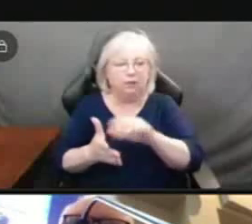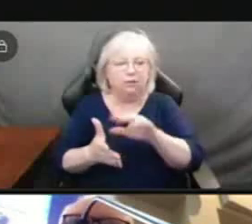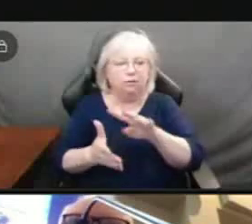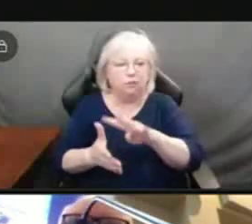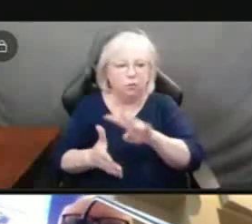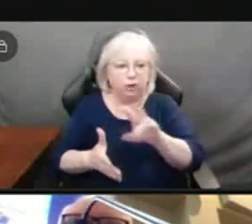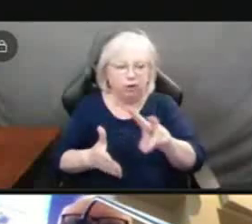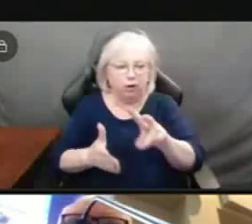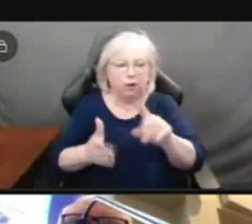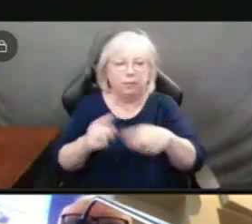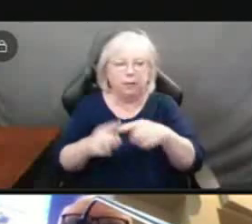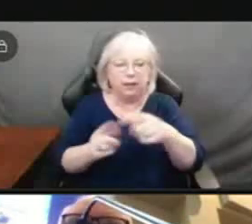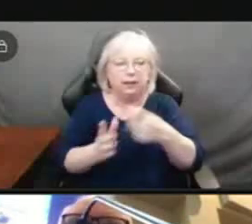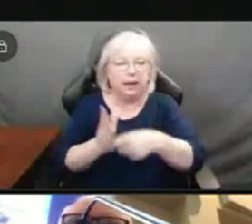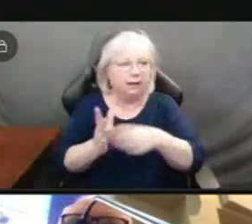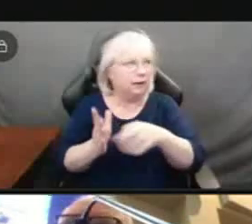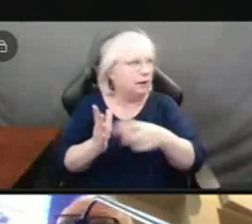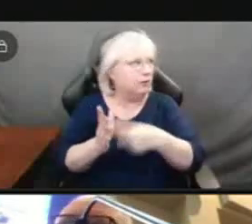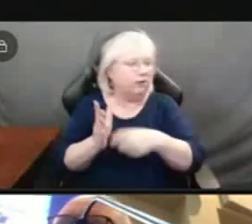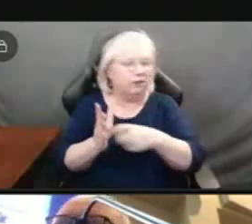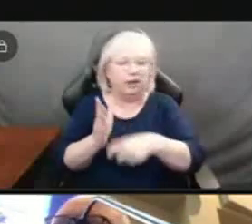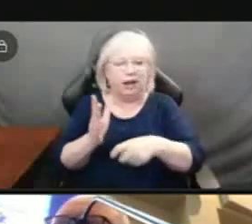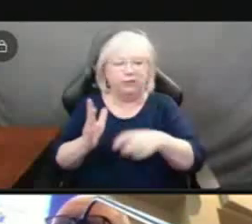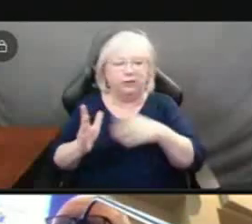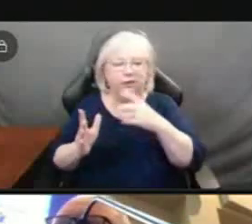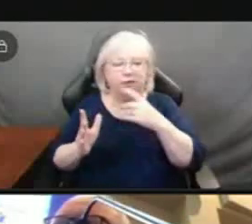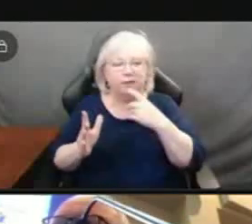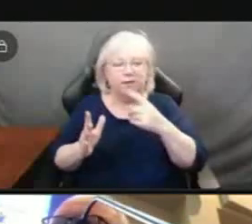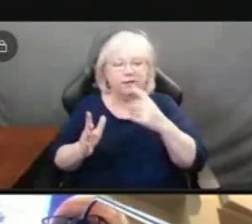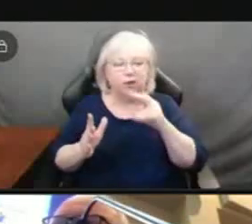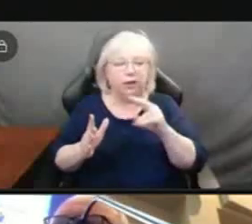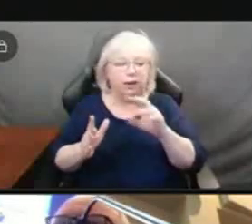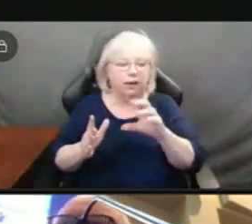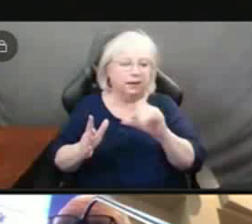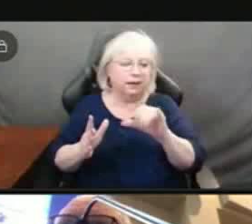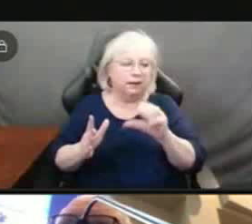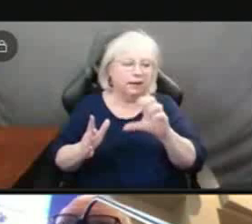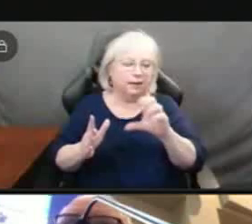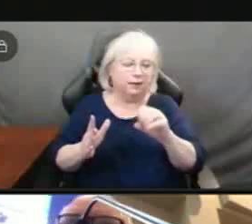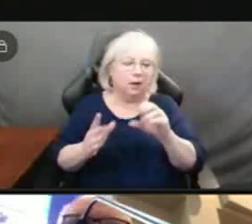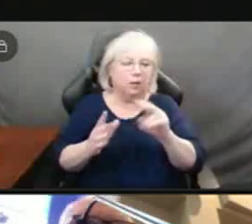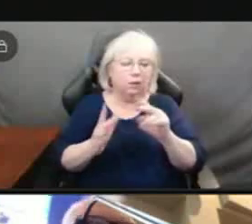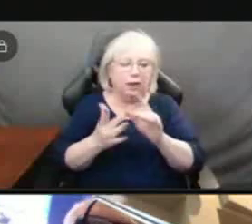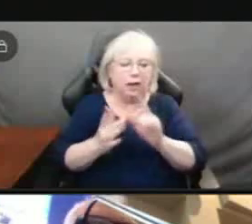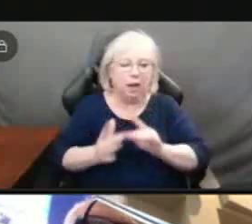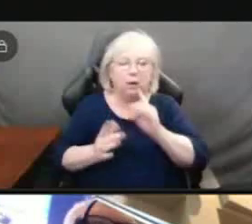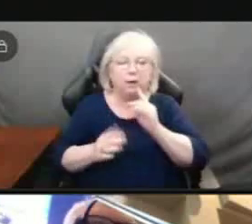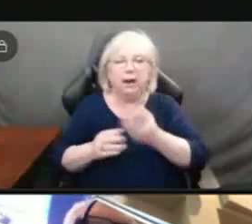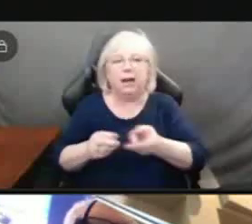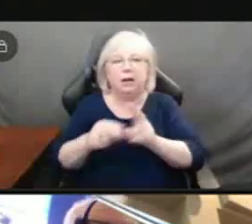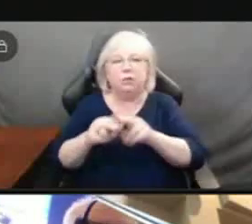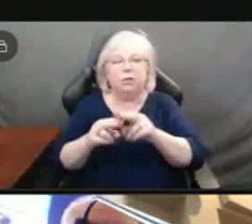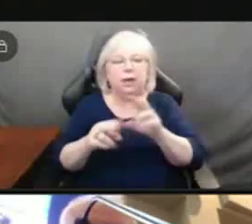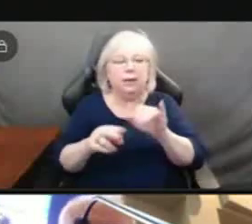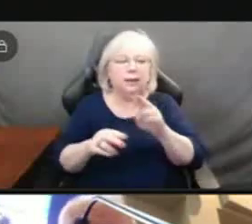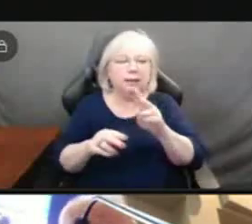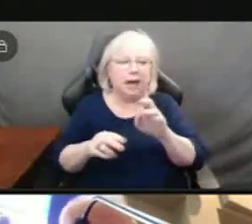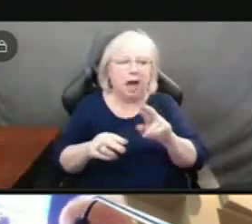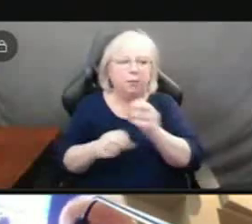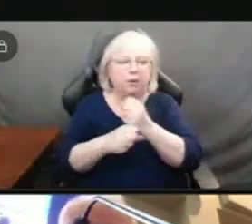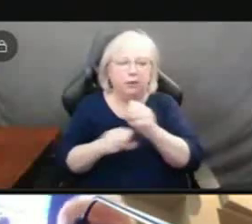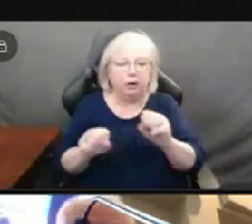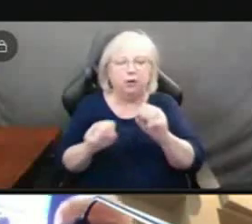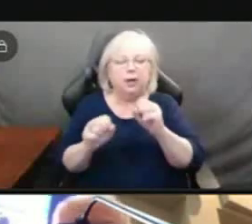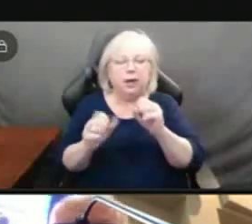$3,397,042 plus applicable taxes and fees to upgrade the Cisco network core infrastructure and increase cyber security technology for